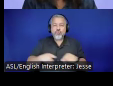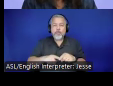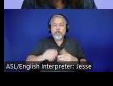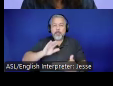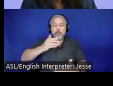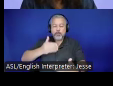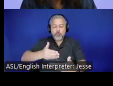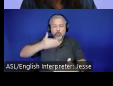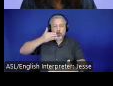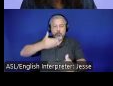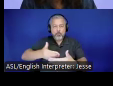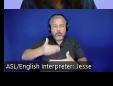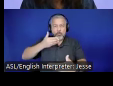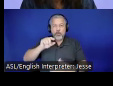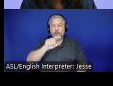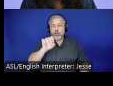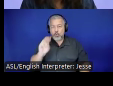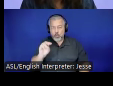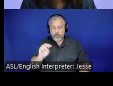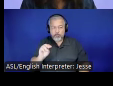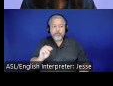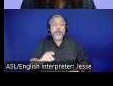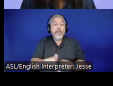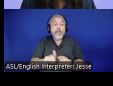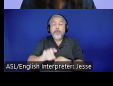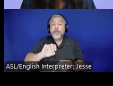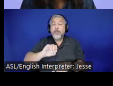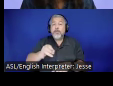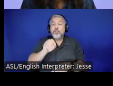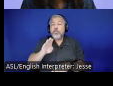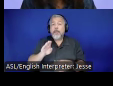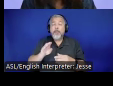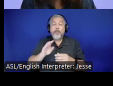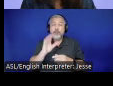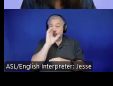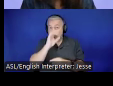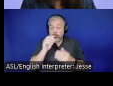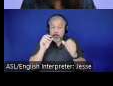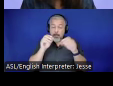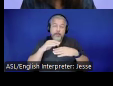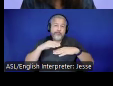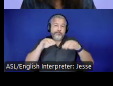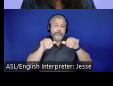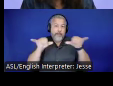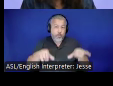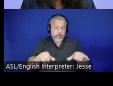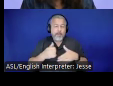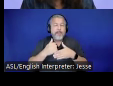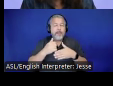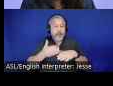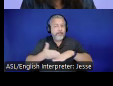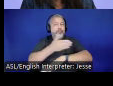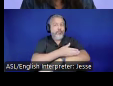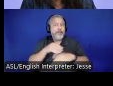Even mainstream job platforms are improving their accessibility. For instance, USA Jobs, the federal government's job